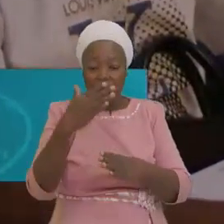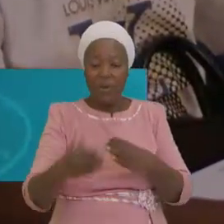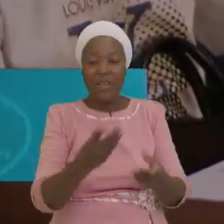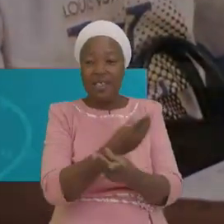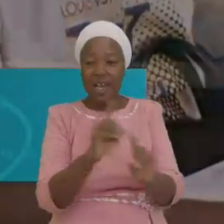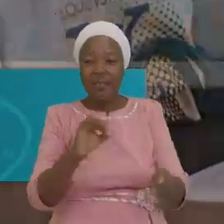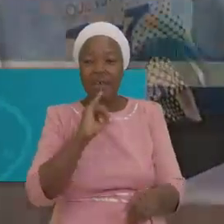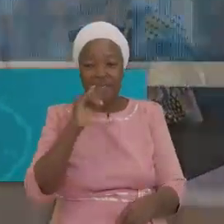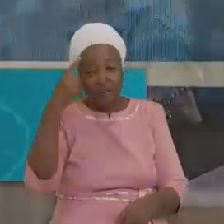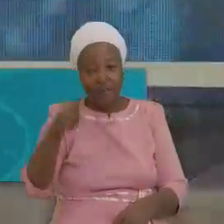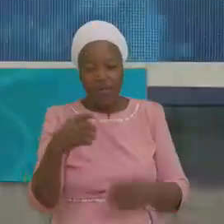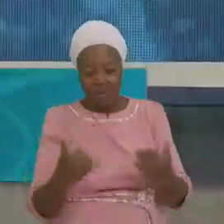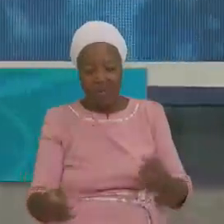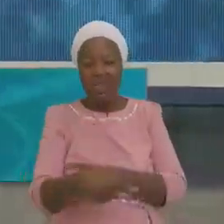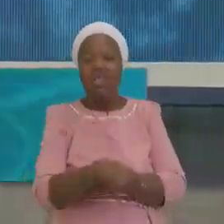is just today.